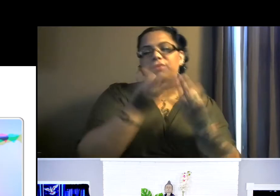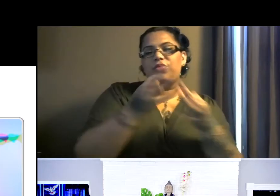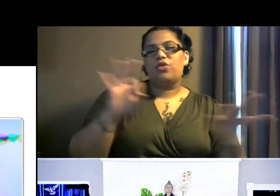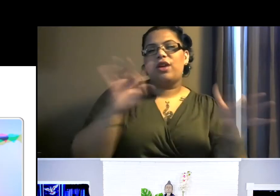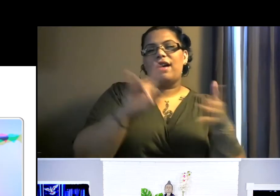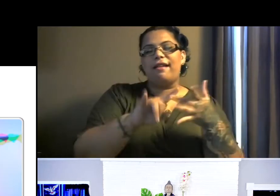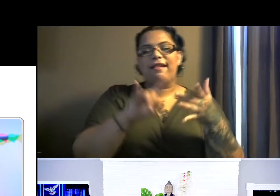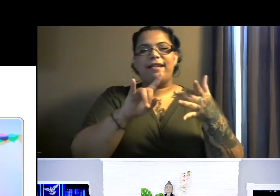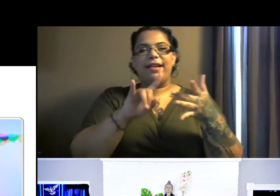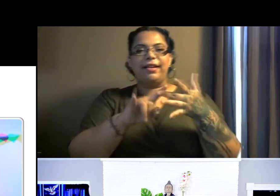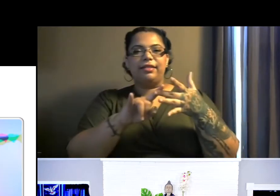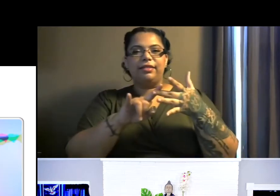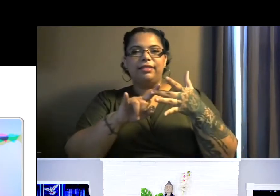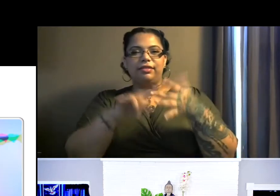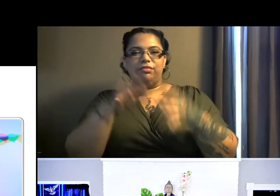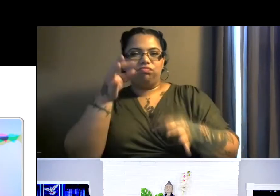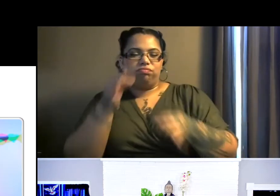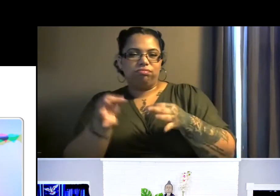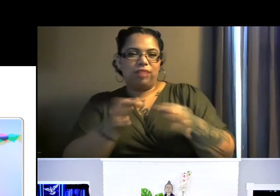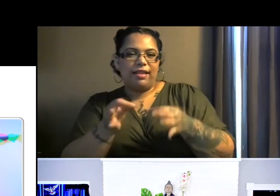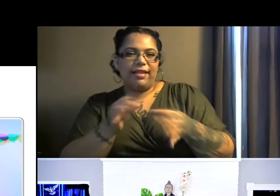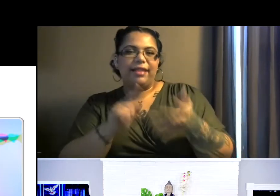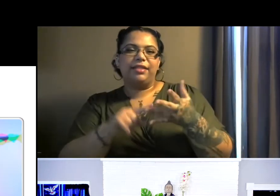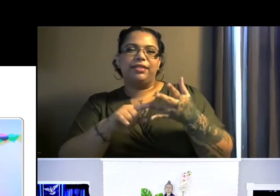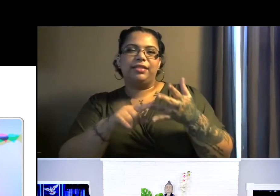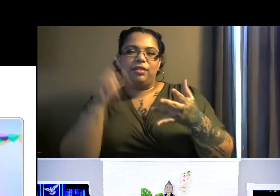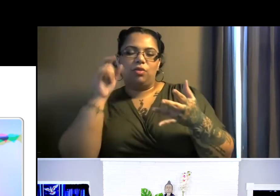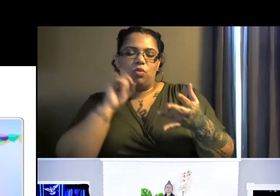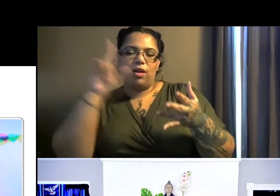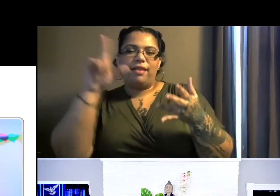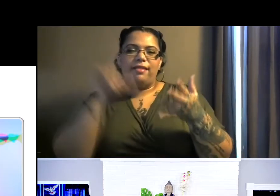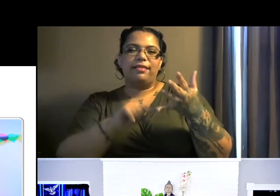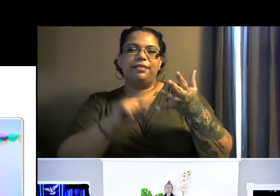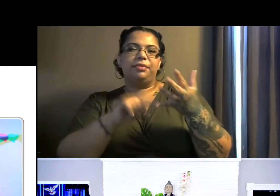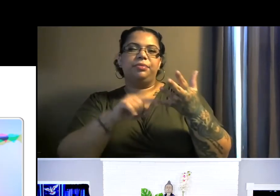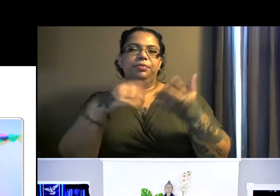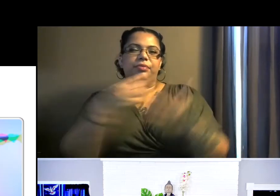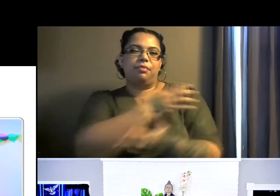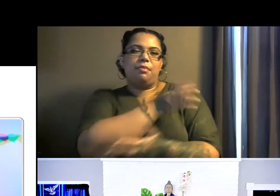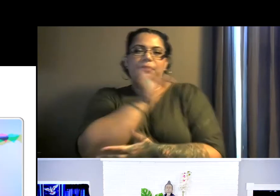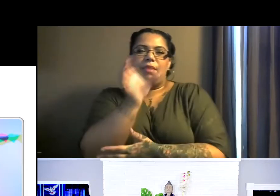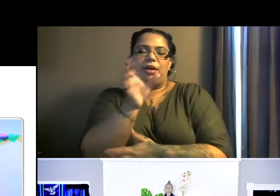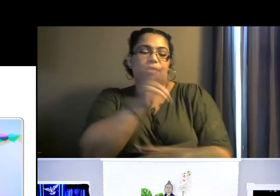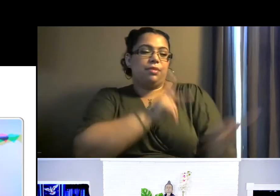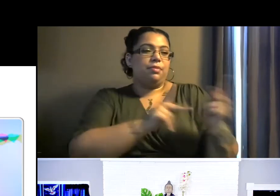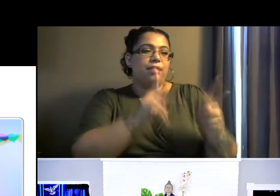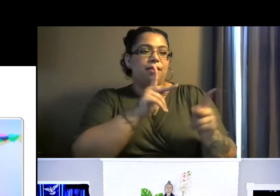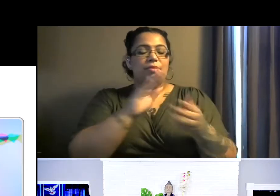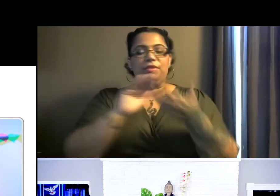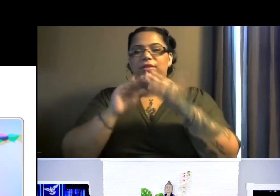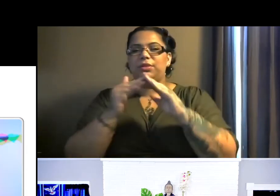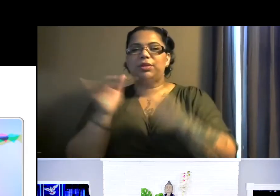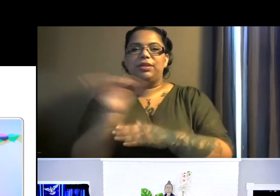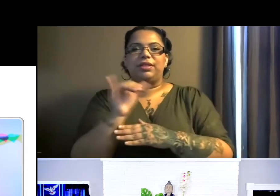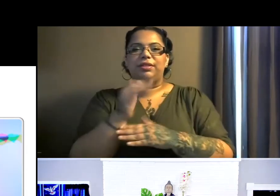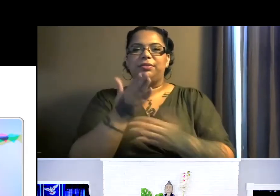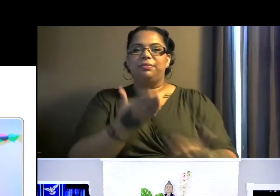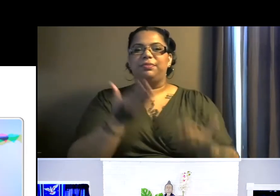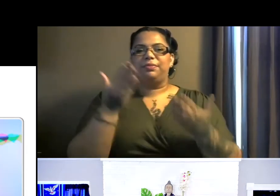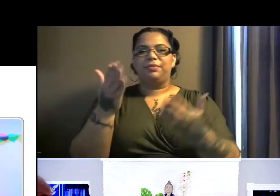emancipate, awaken, and empower people and communities. I give you Reverend Dr. Ray.